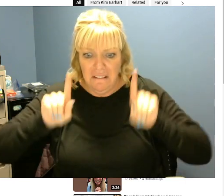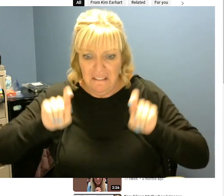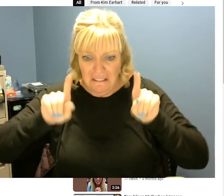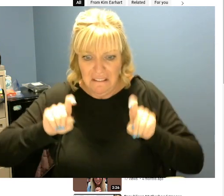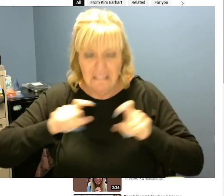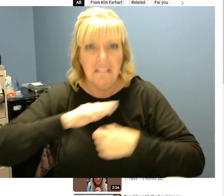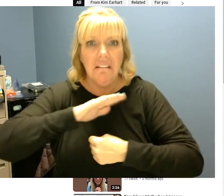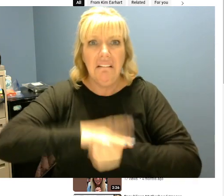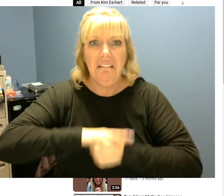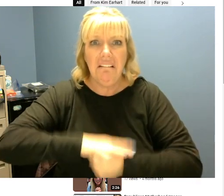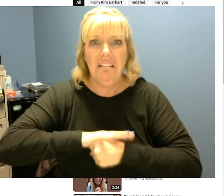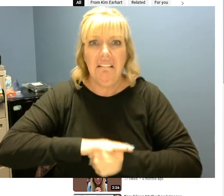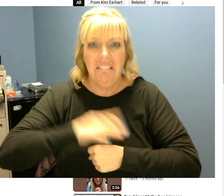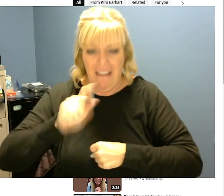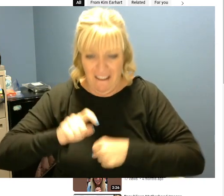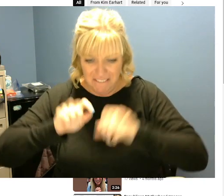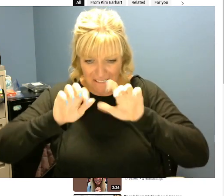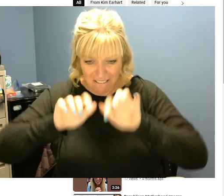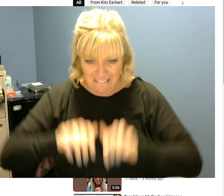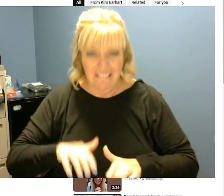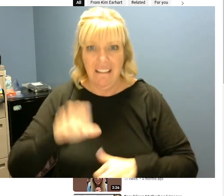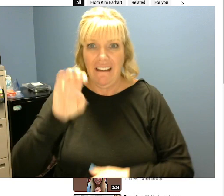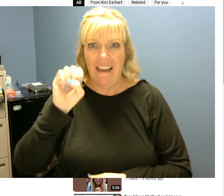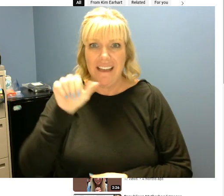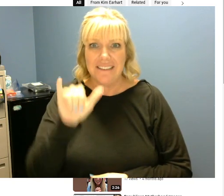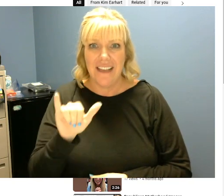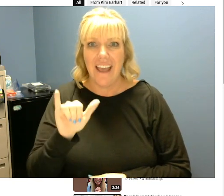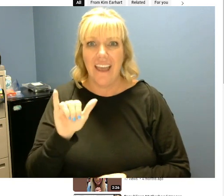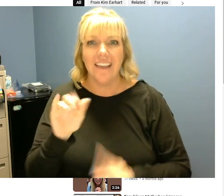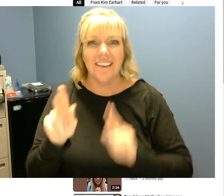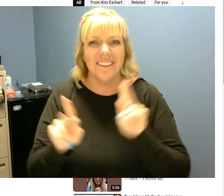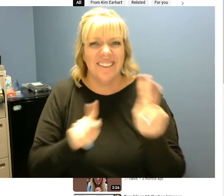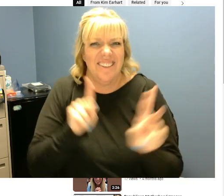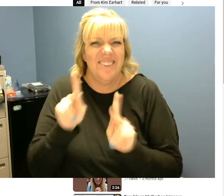exam and essay, because I know those can be sort of